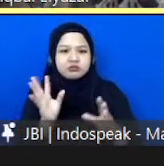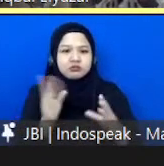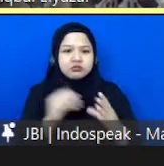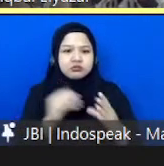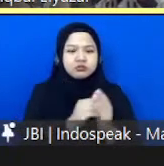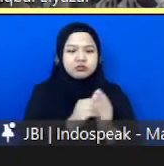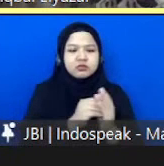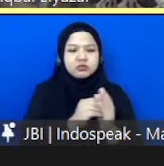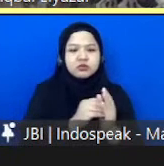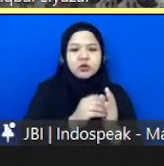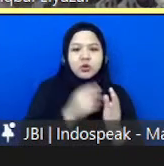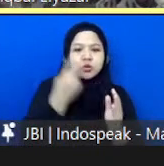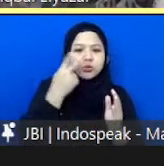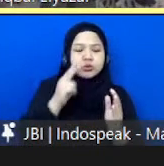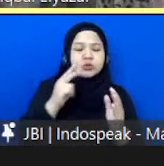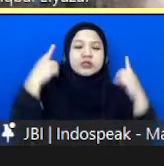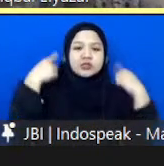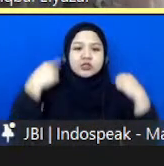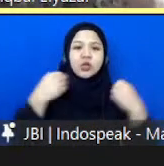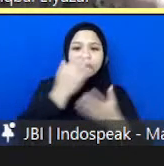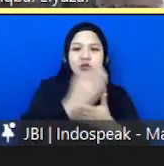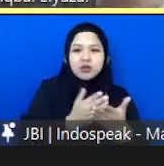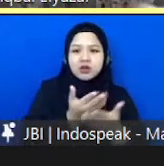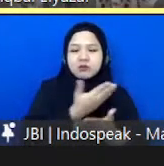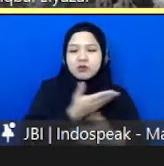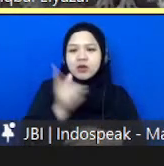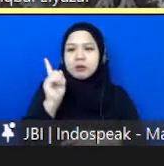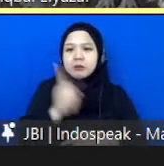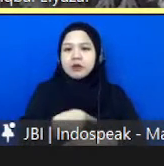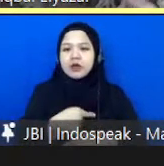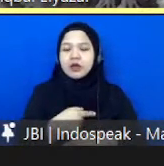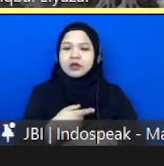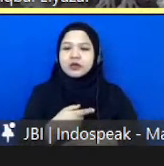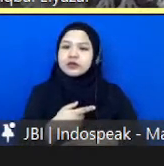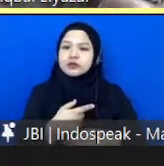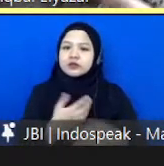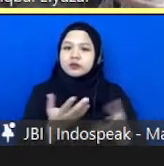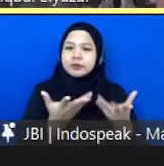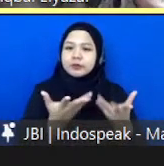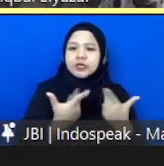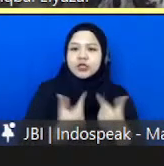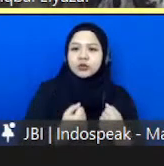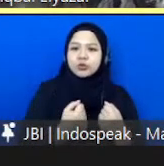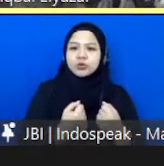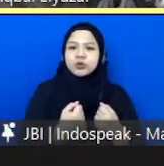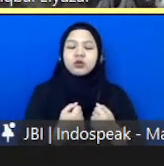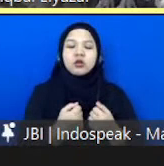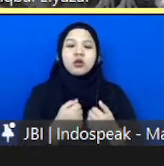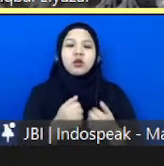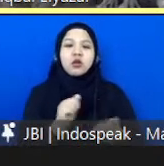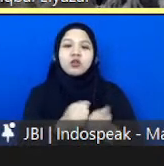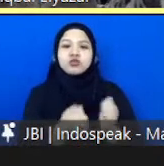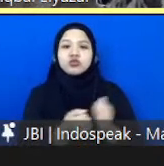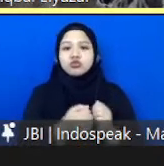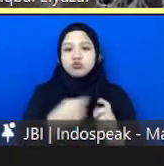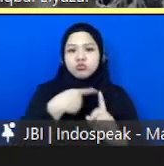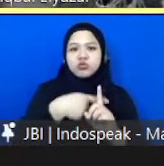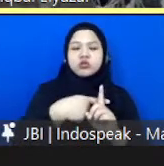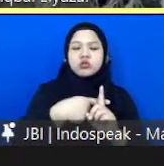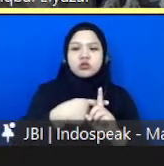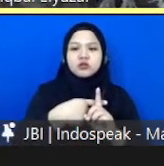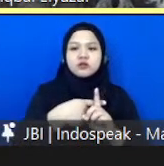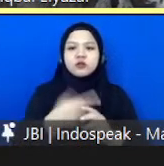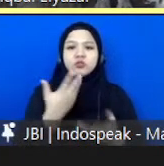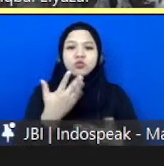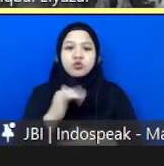Central Java, they also counted the confirmed case. But I think Irma will be happy